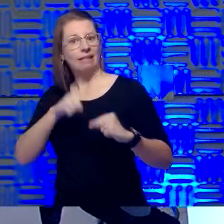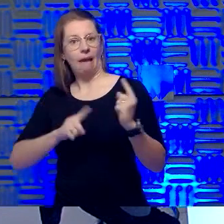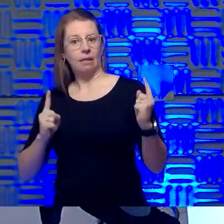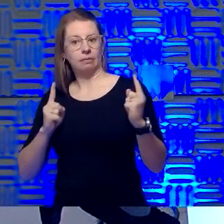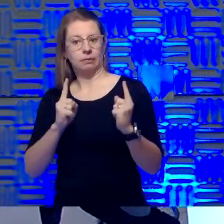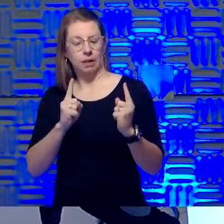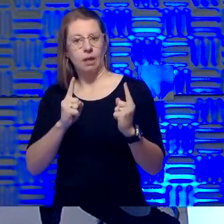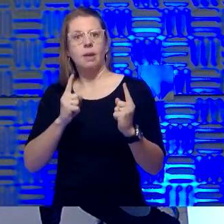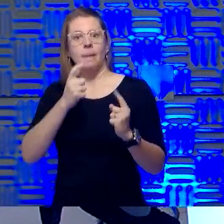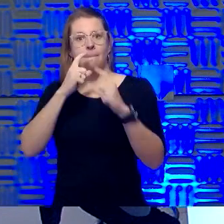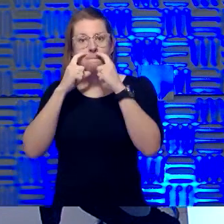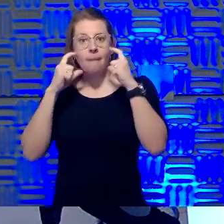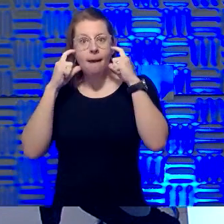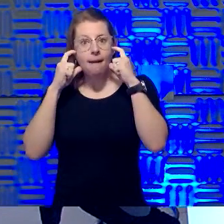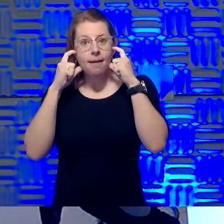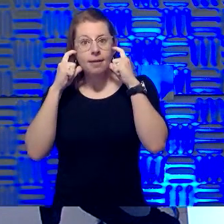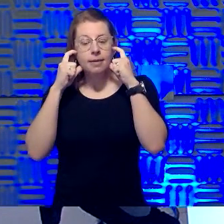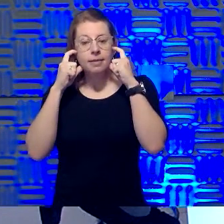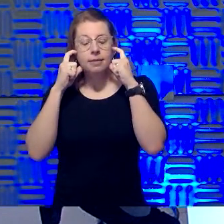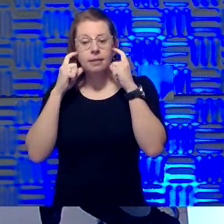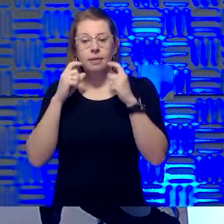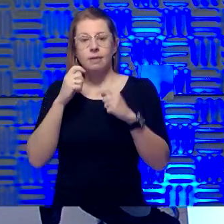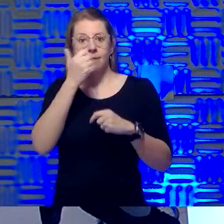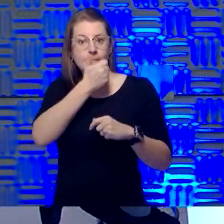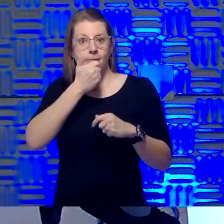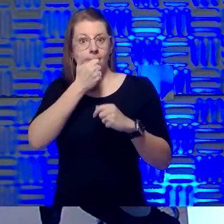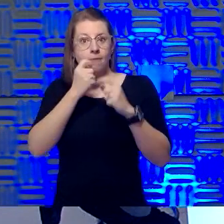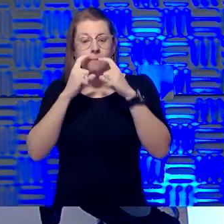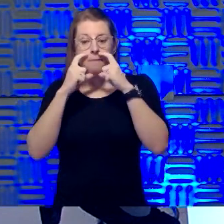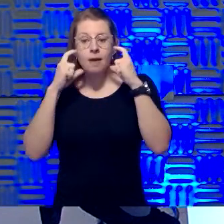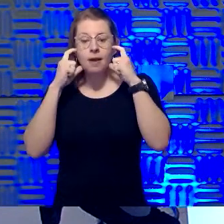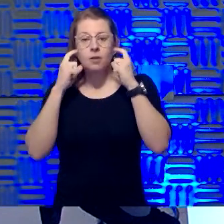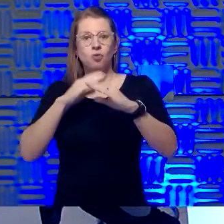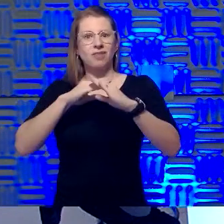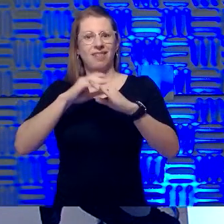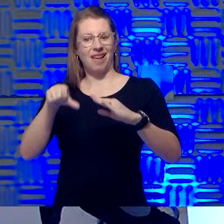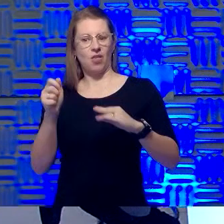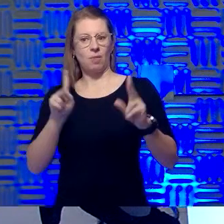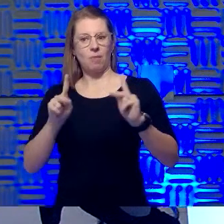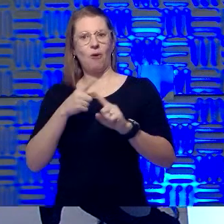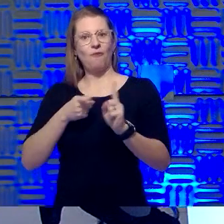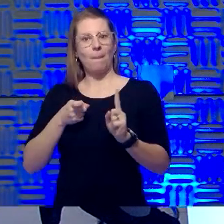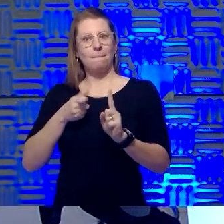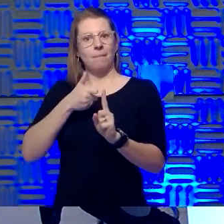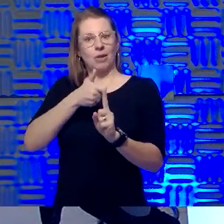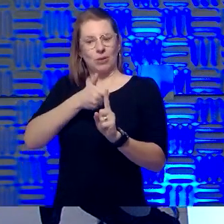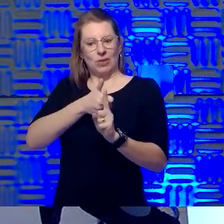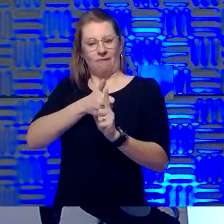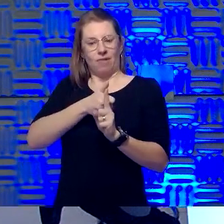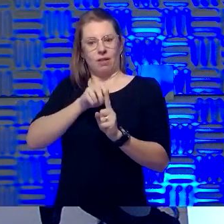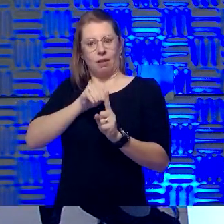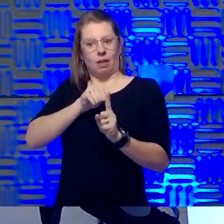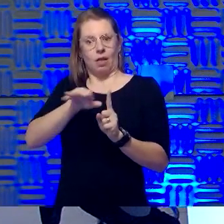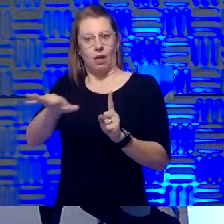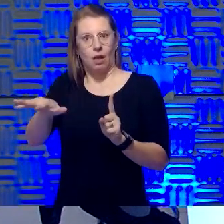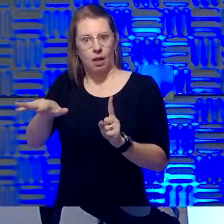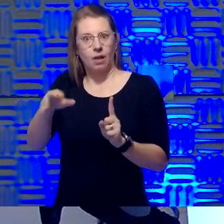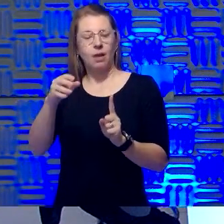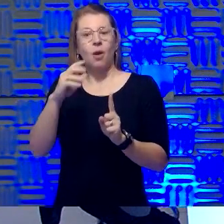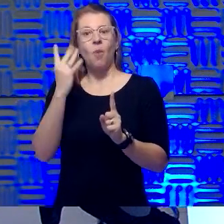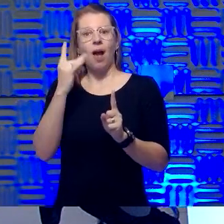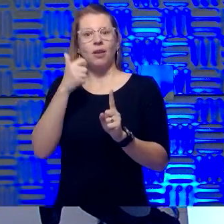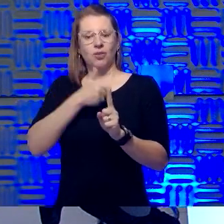and the mask, particularly the cloth masks, are to protect other people from you should you be shedding the virus